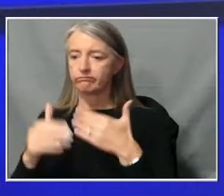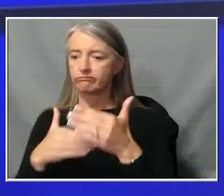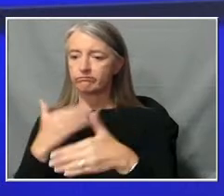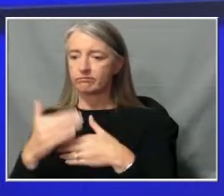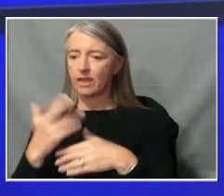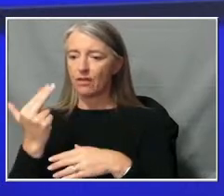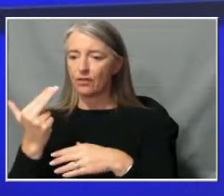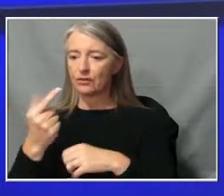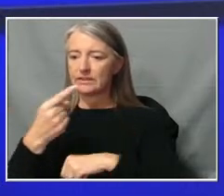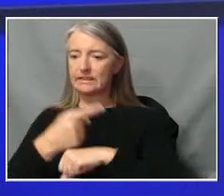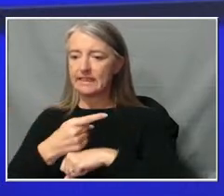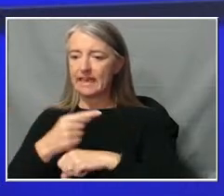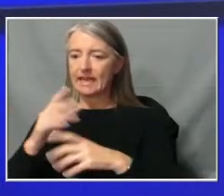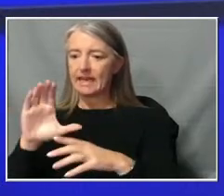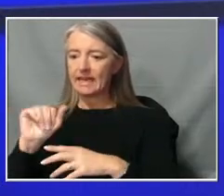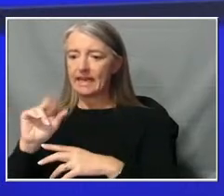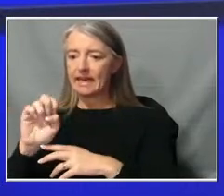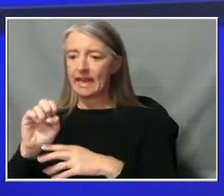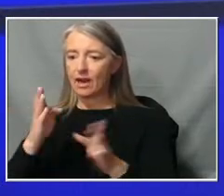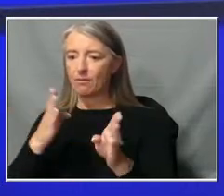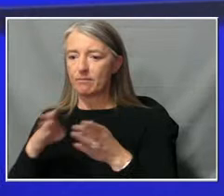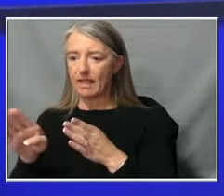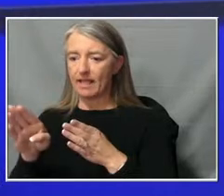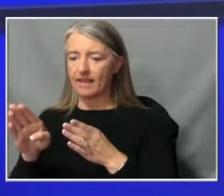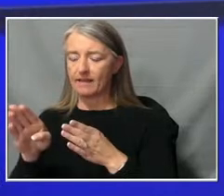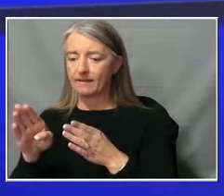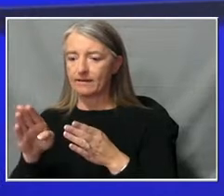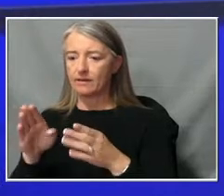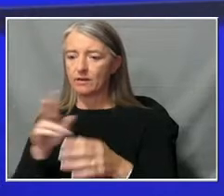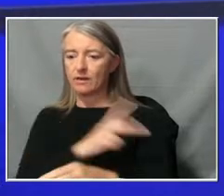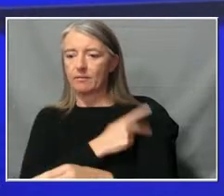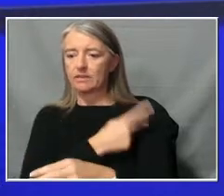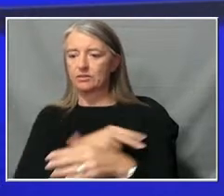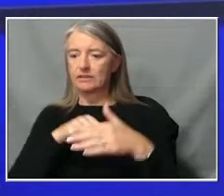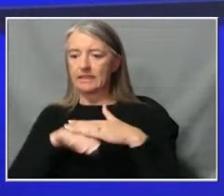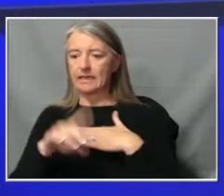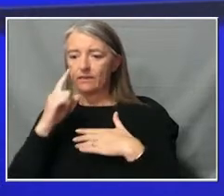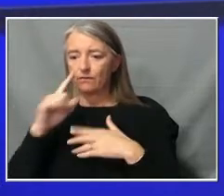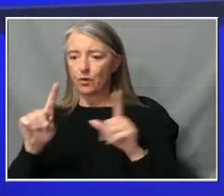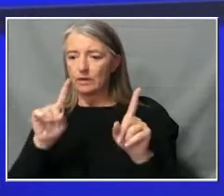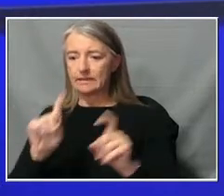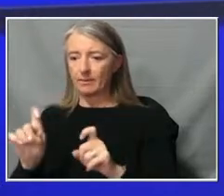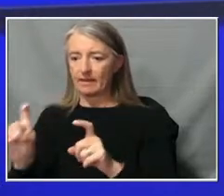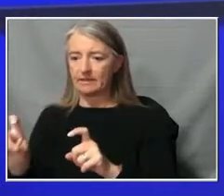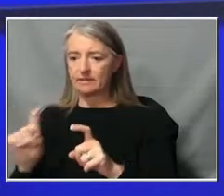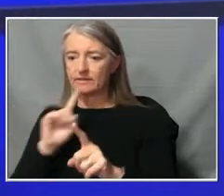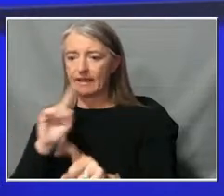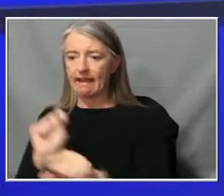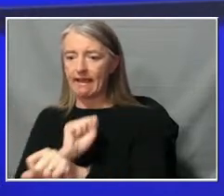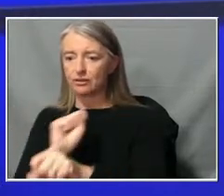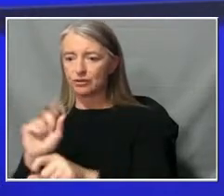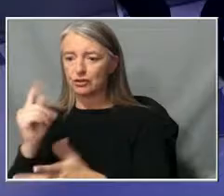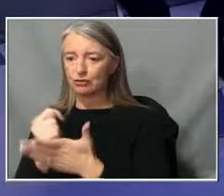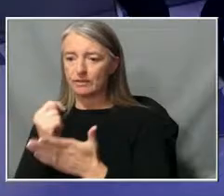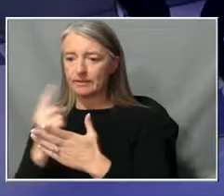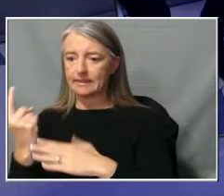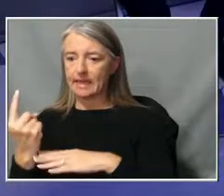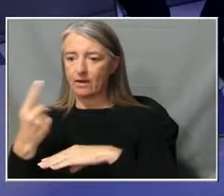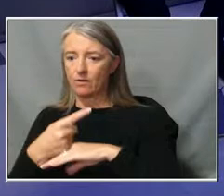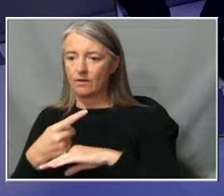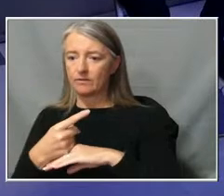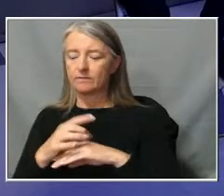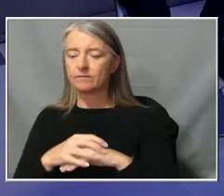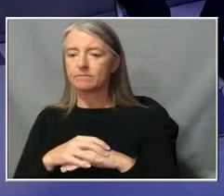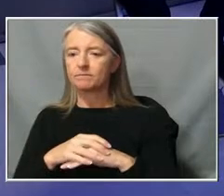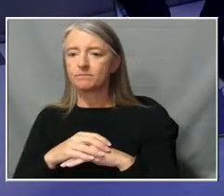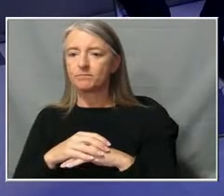13-day care path from when the patient comes in for simulation to when they're actually treated on day 1. Ruth Ellen wants to